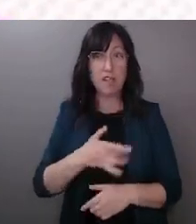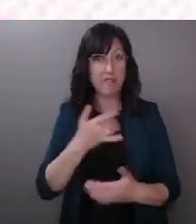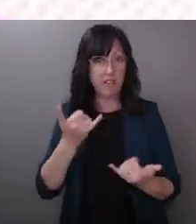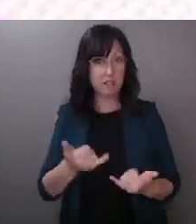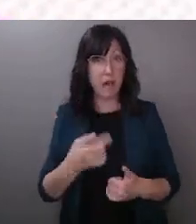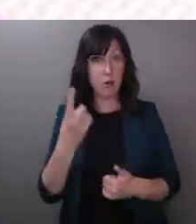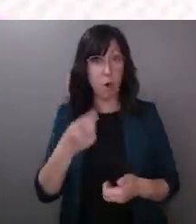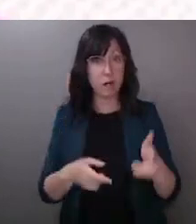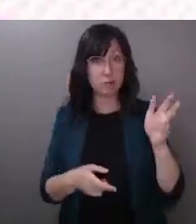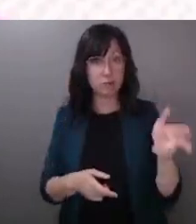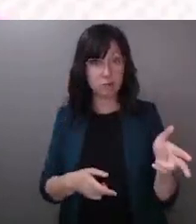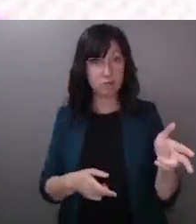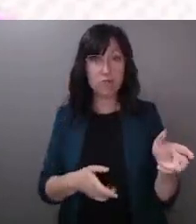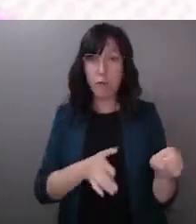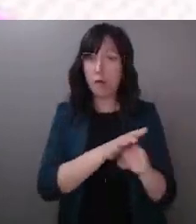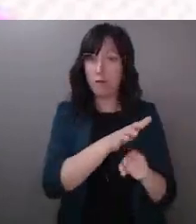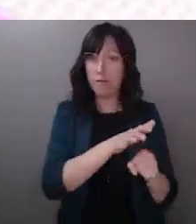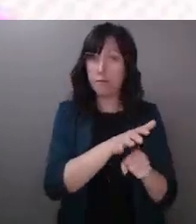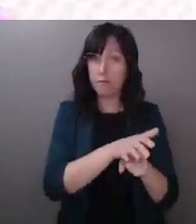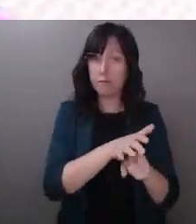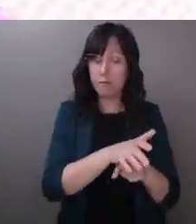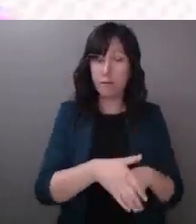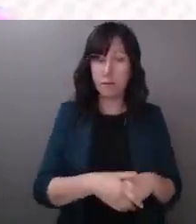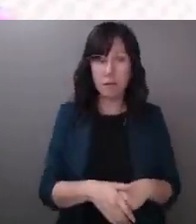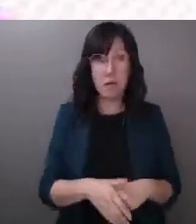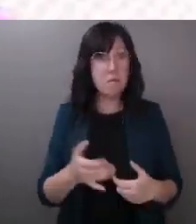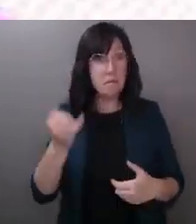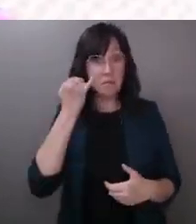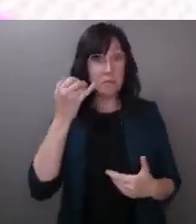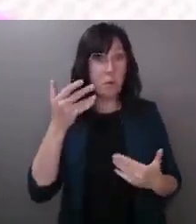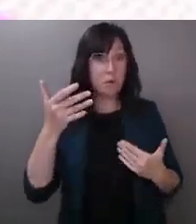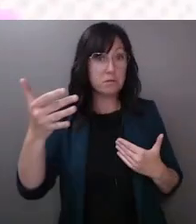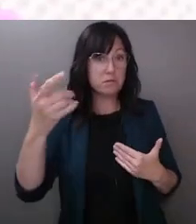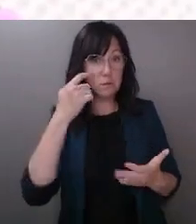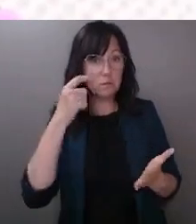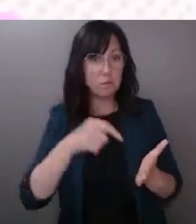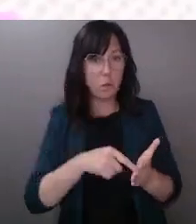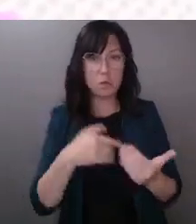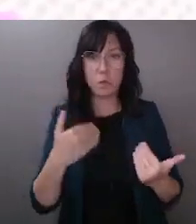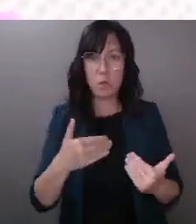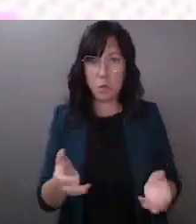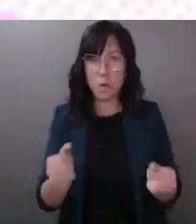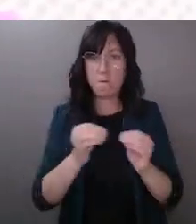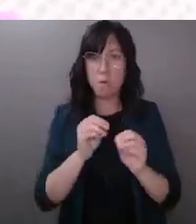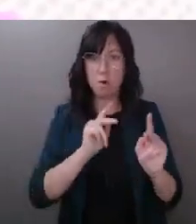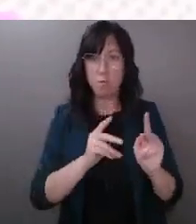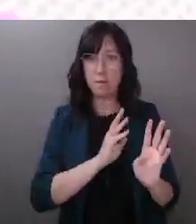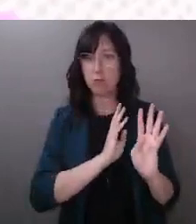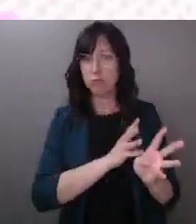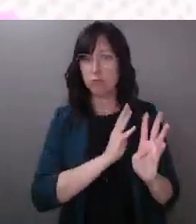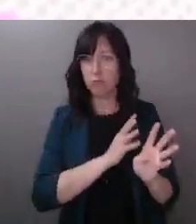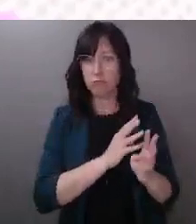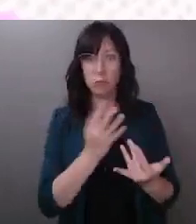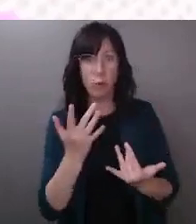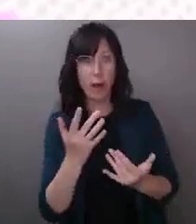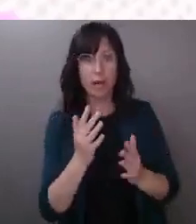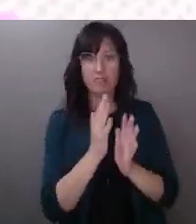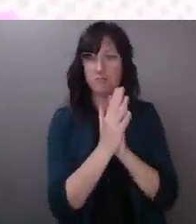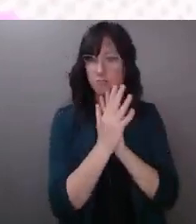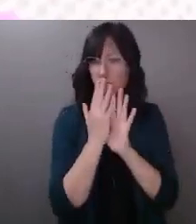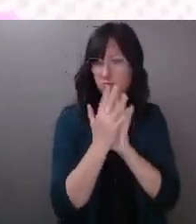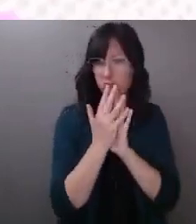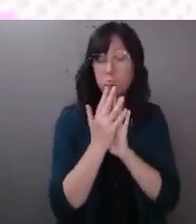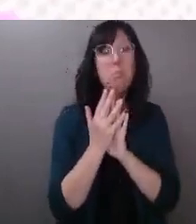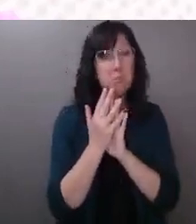able to meet those needs. And if we see that ridership is up, we'll put double car trains back